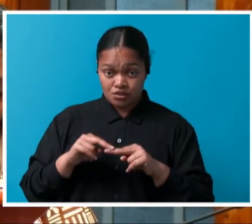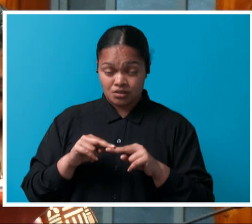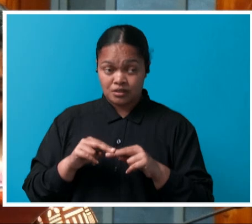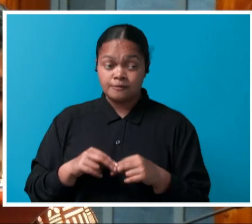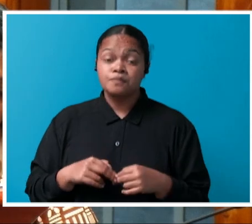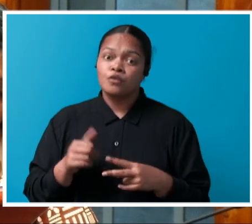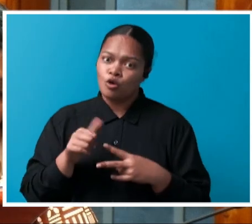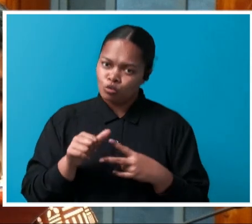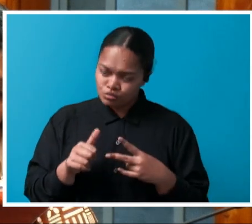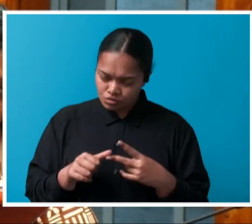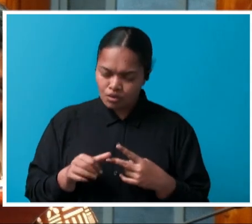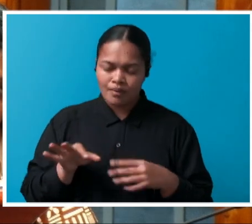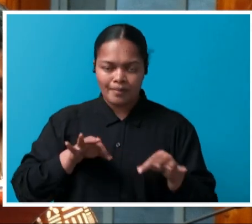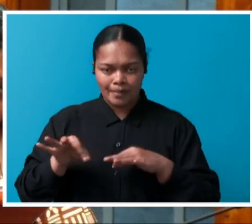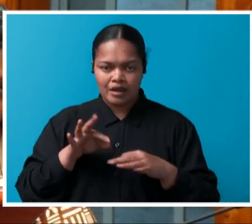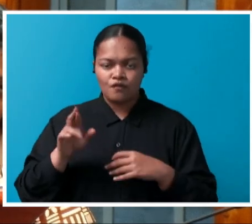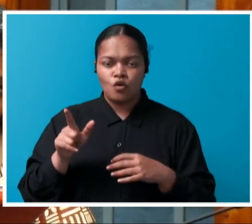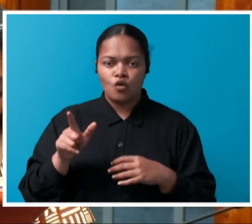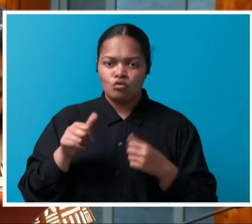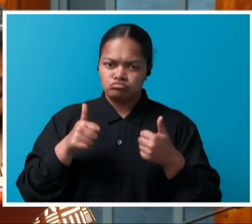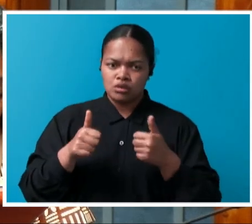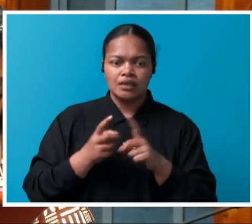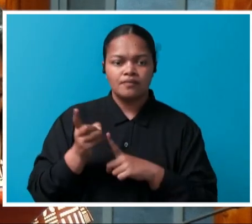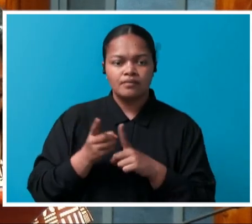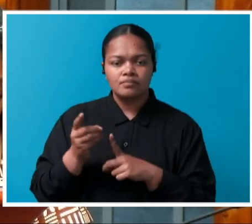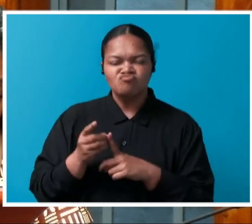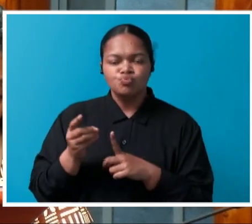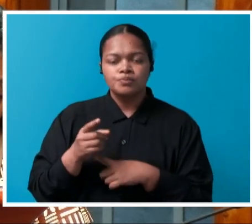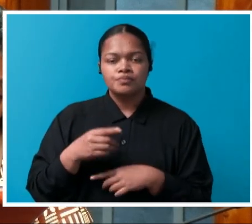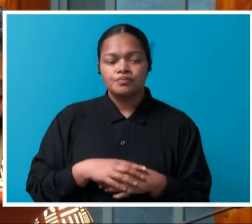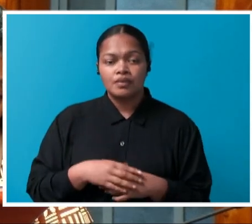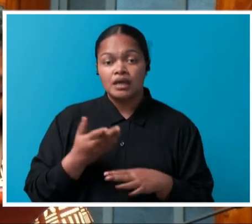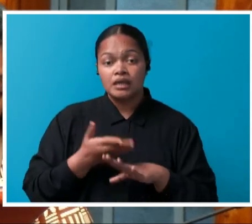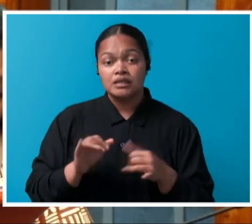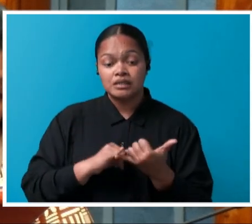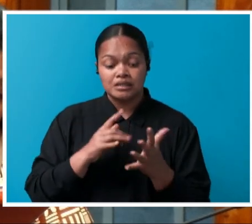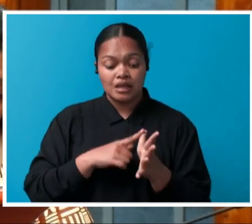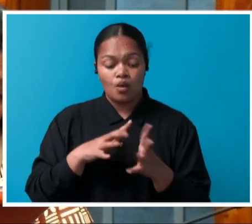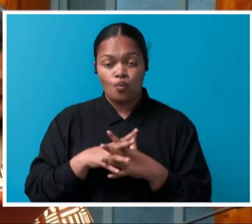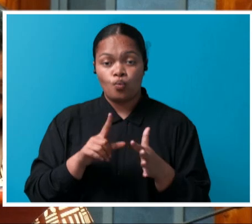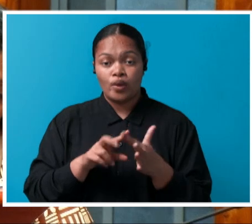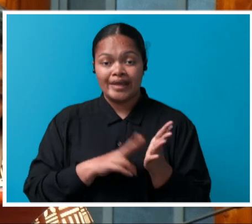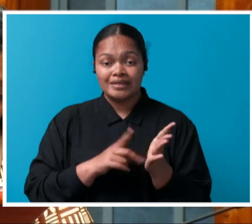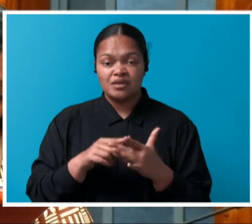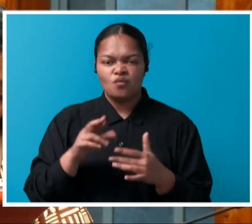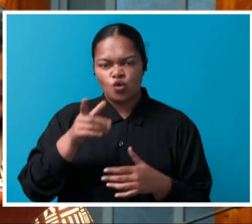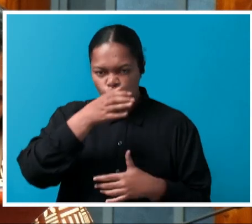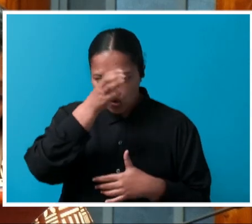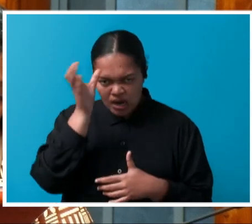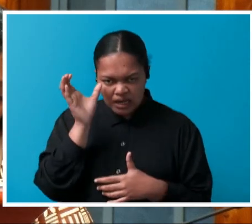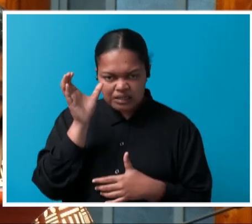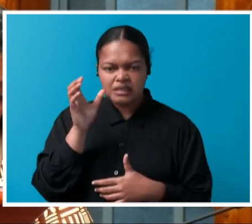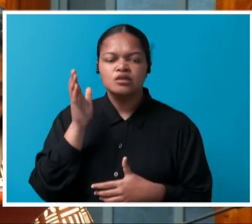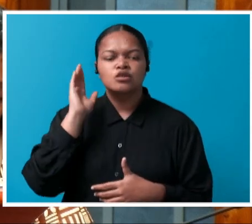it is also planned for capital developments. There is a new lecture in Soweni, especially for nursing students, and a new center